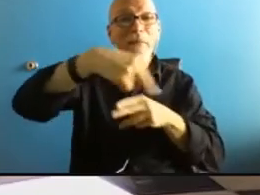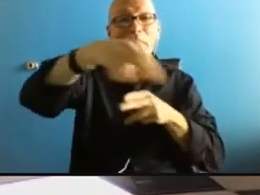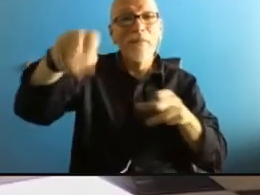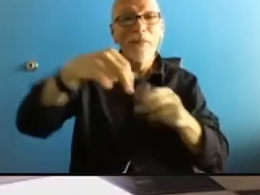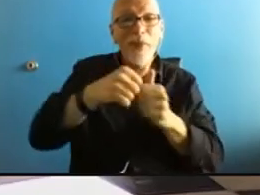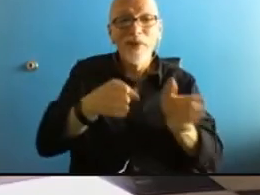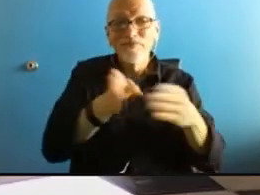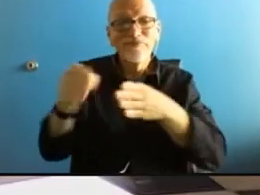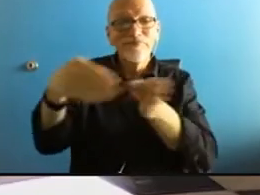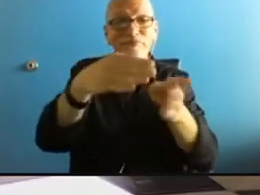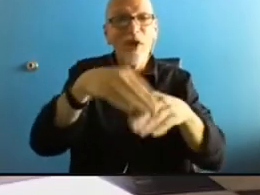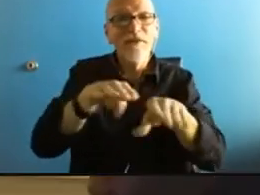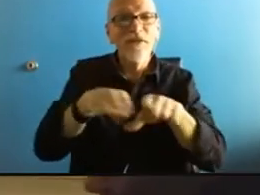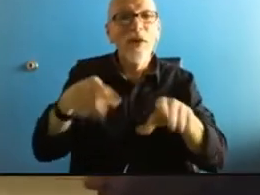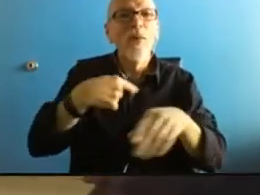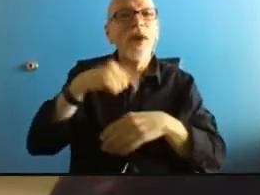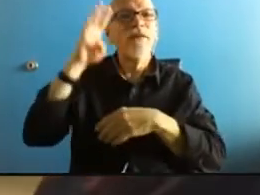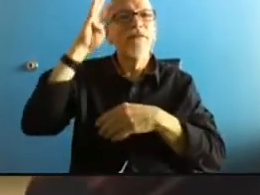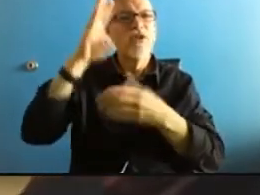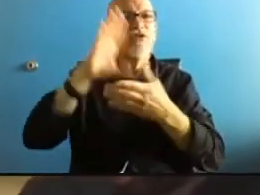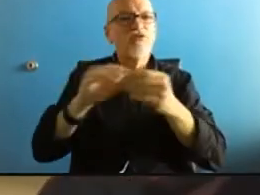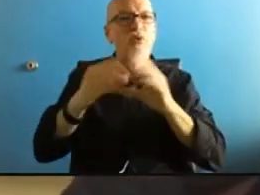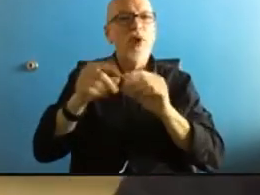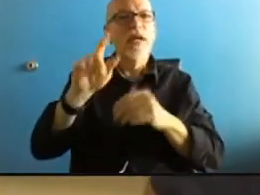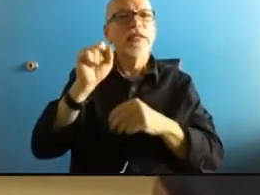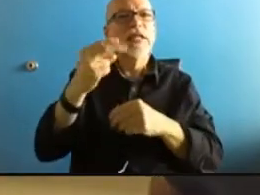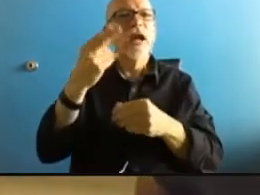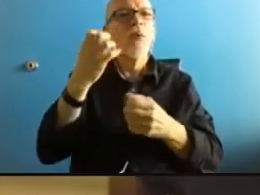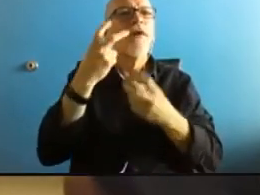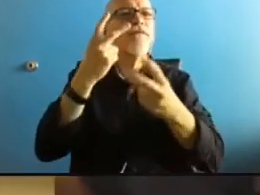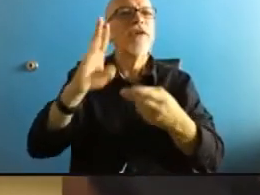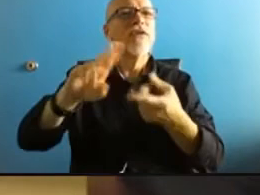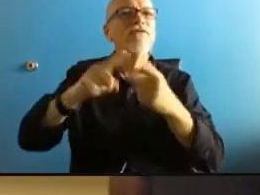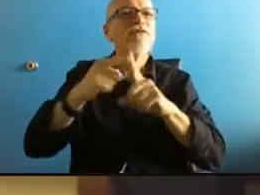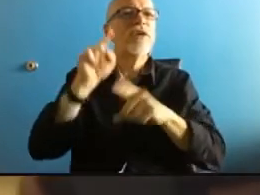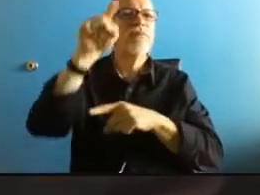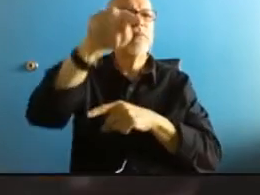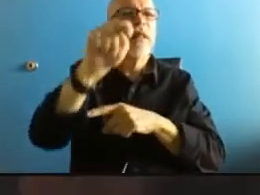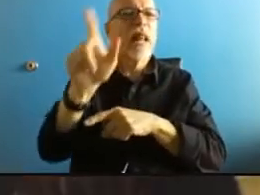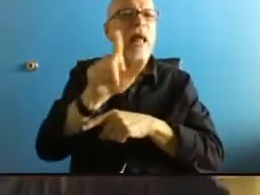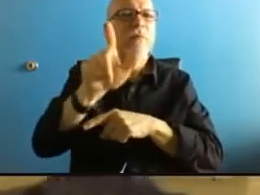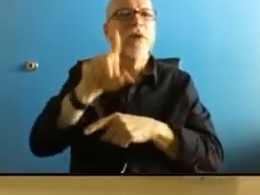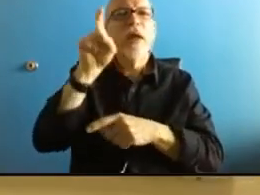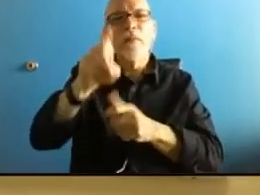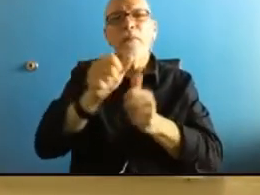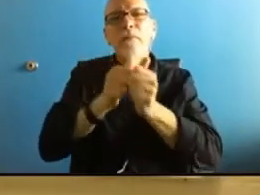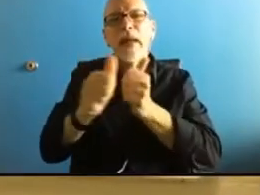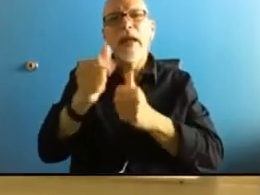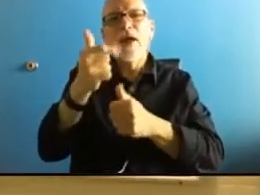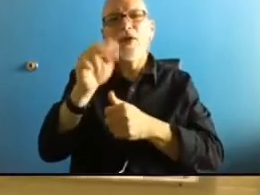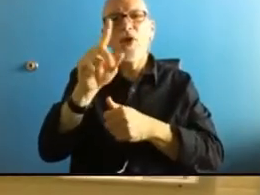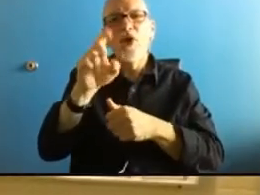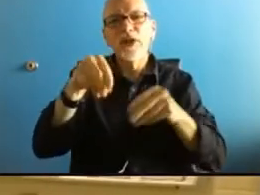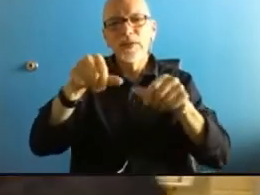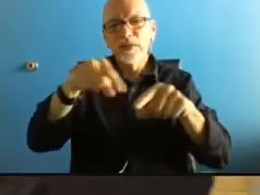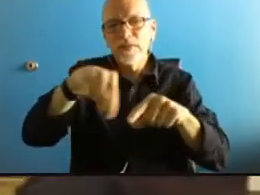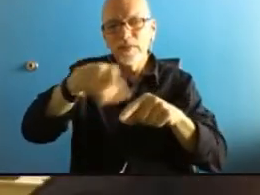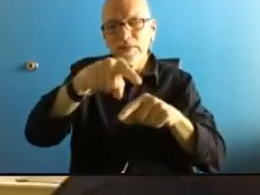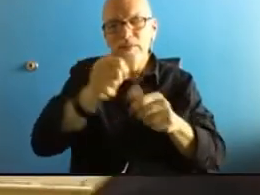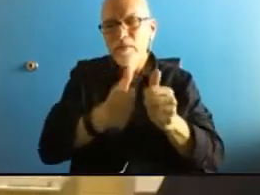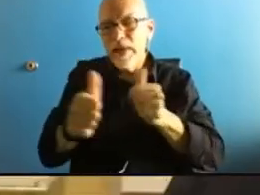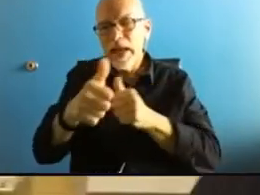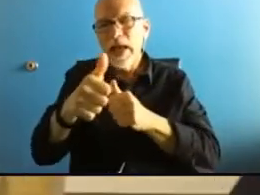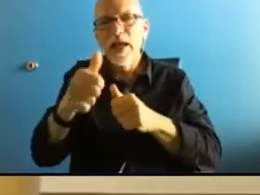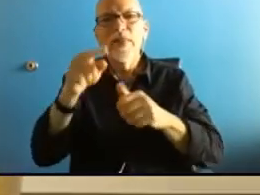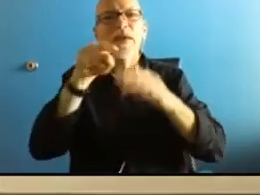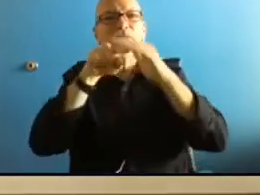We invented a story that the Dash wanted to go see his friend in the library. They had to pass the garden, and then they went through a tunnel